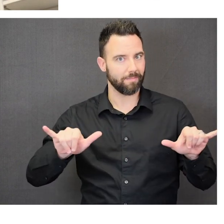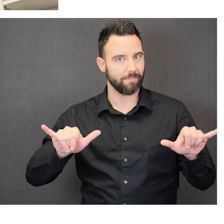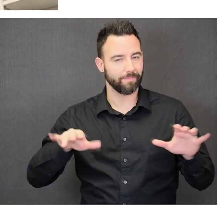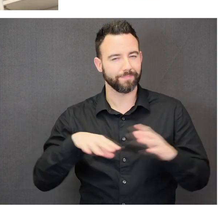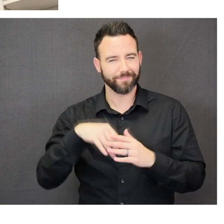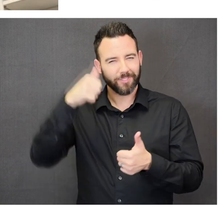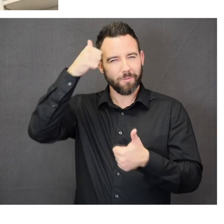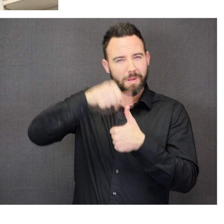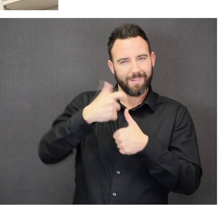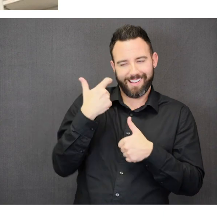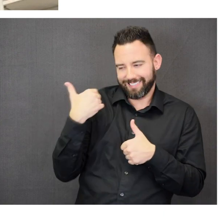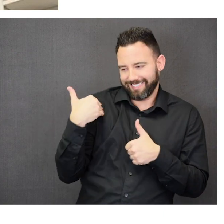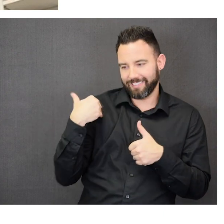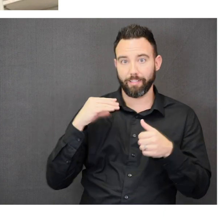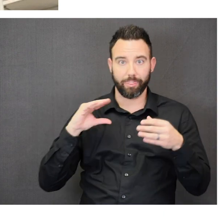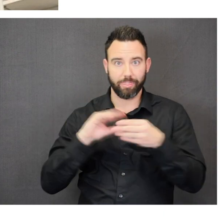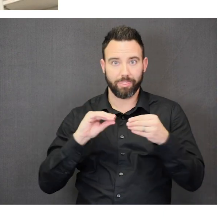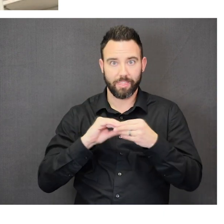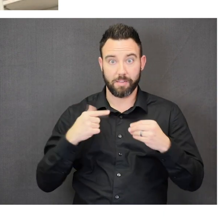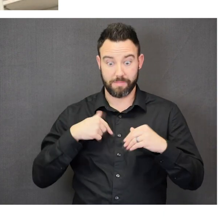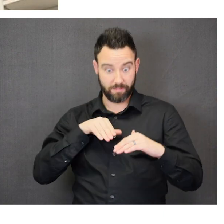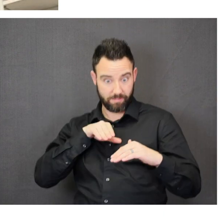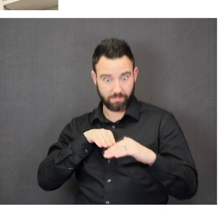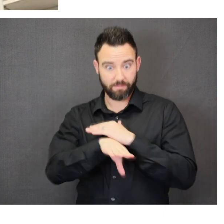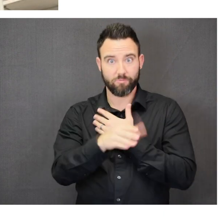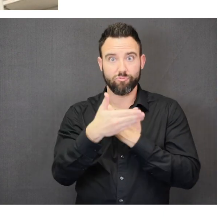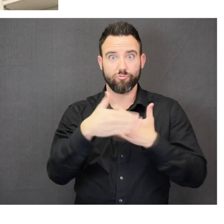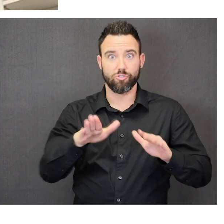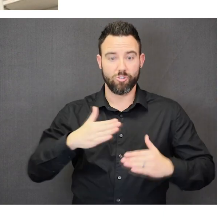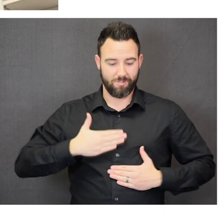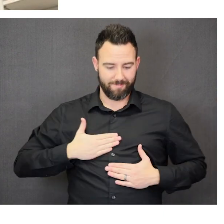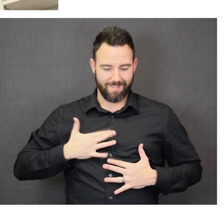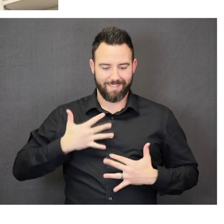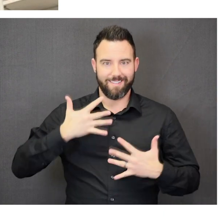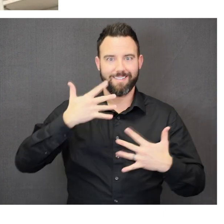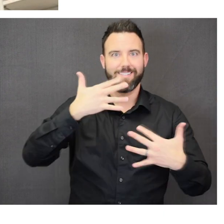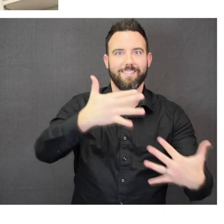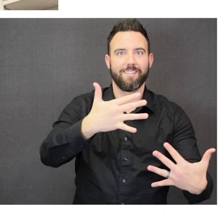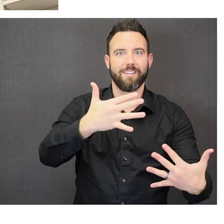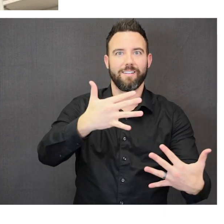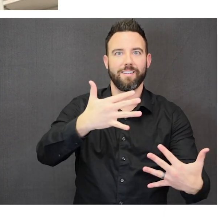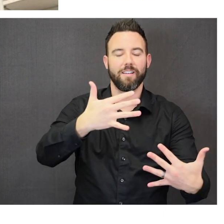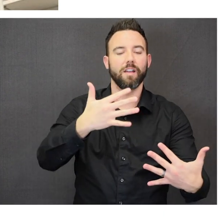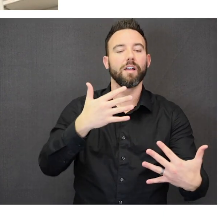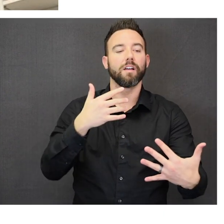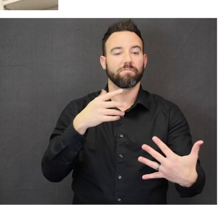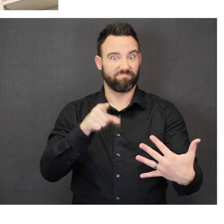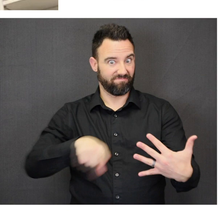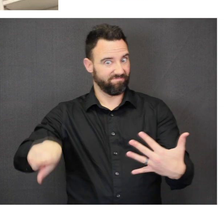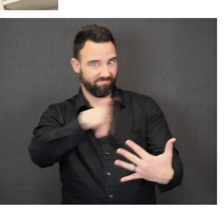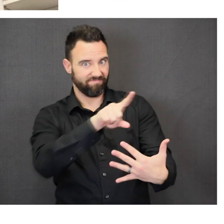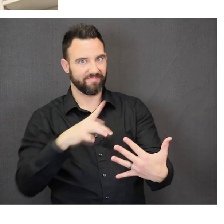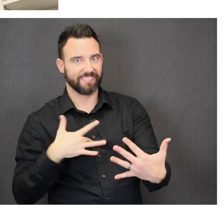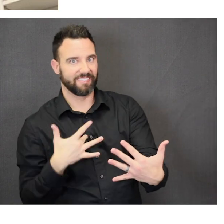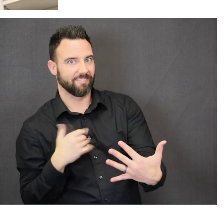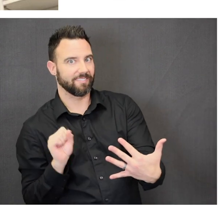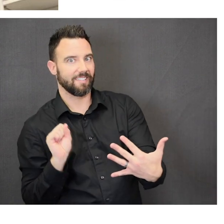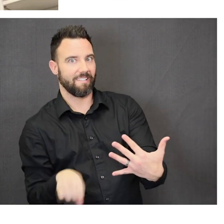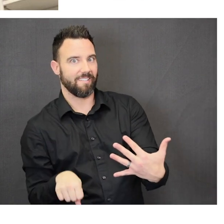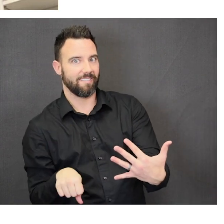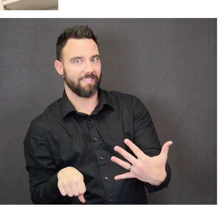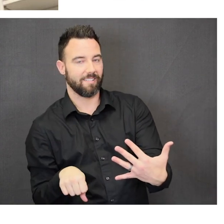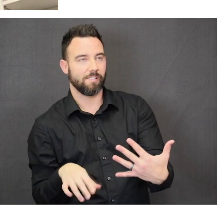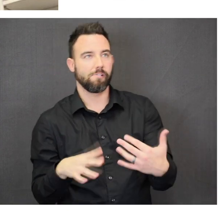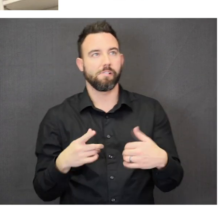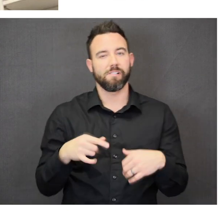Because our nervous systems say hello, as I mentioned, the people in your family are going to begin to feel your regulation.